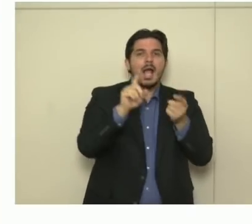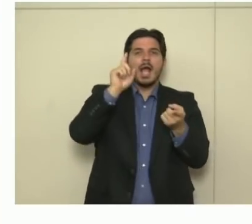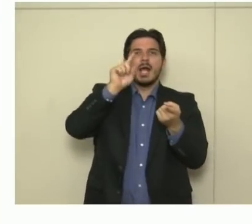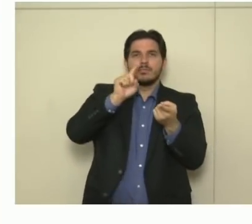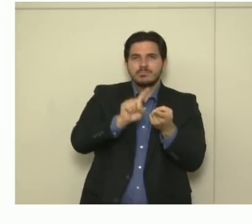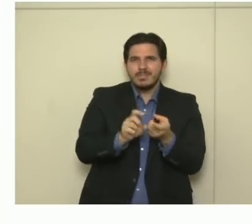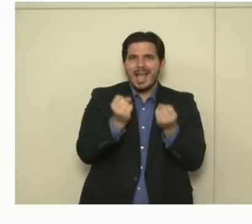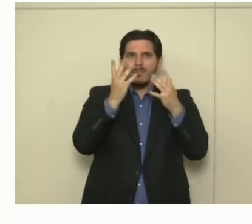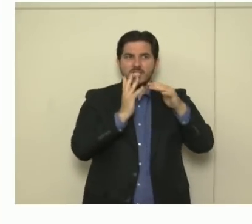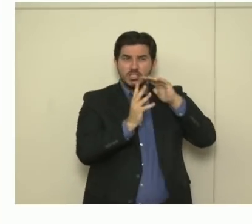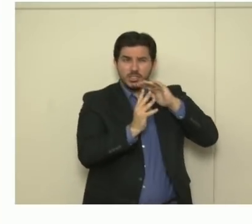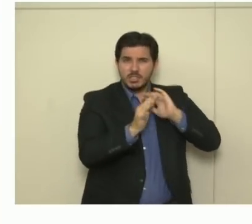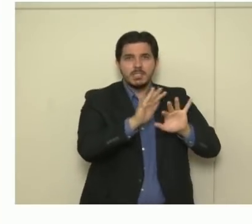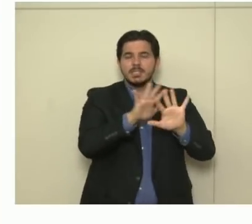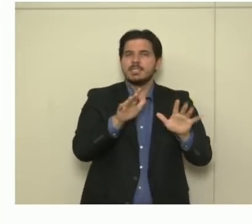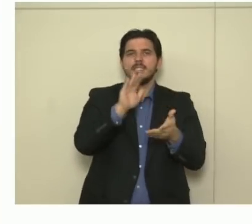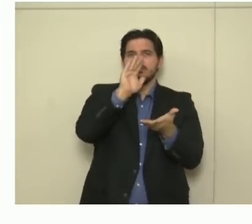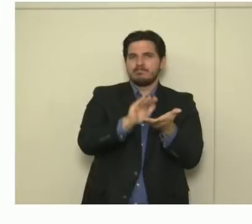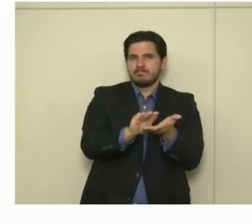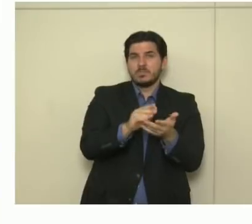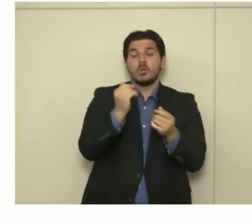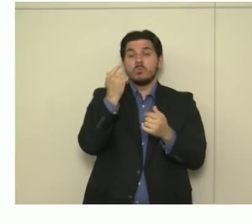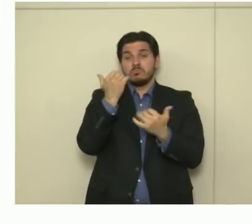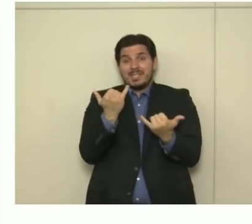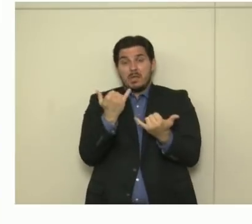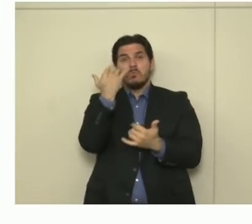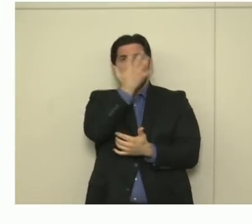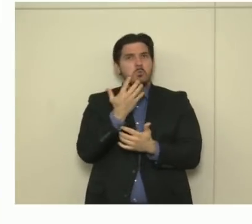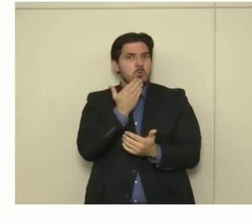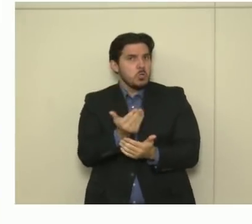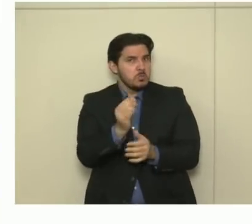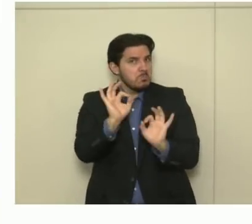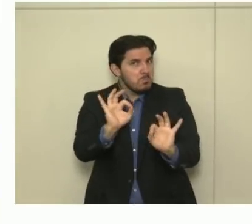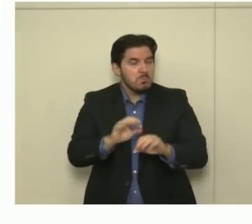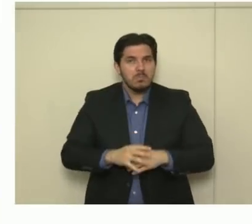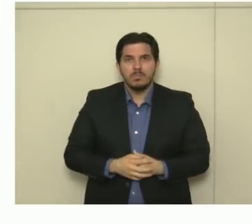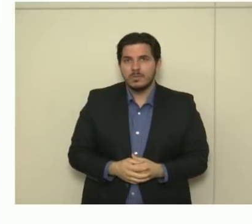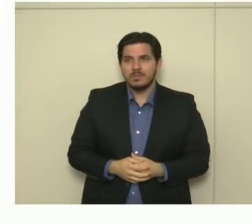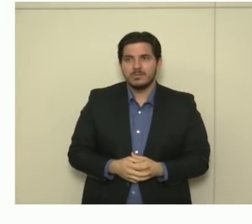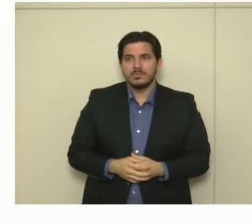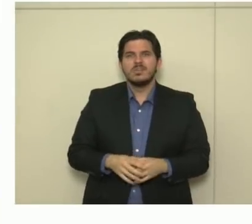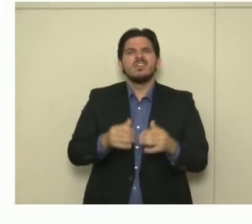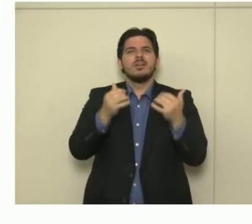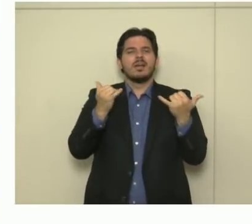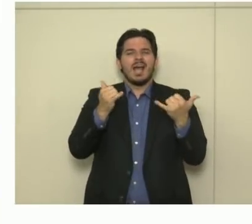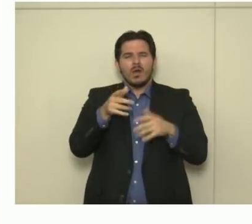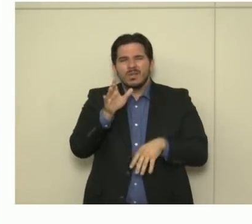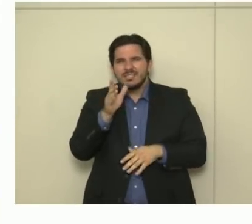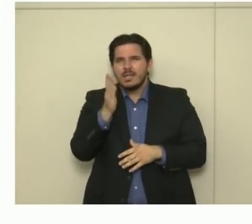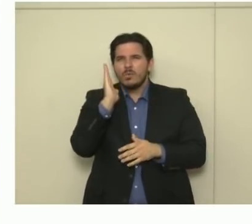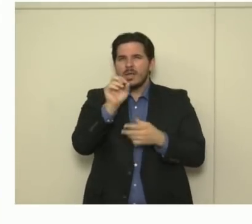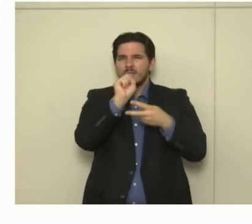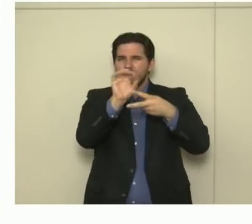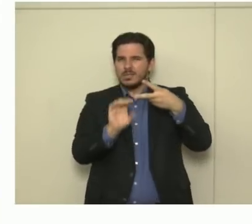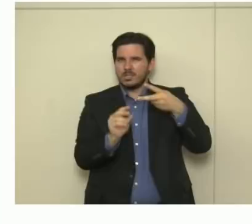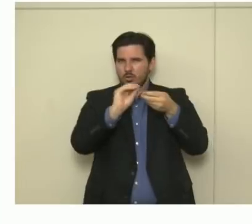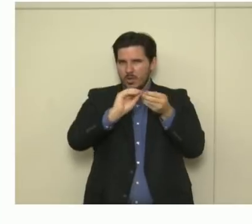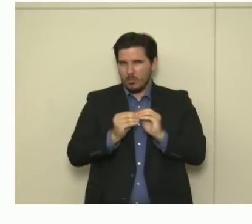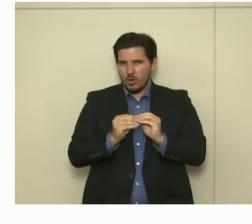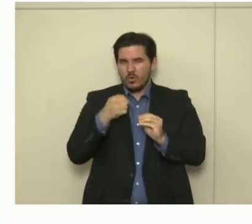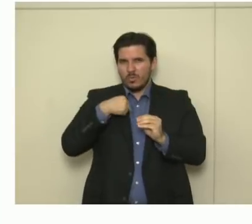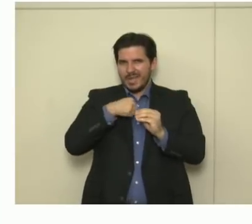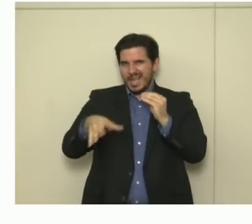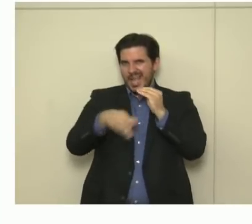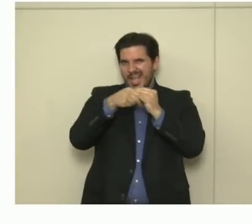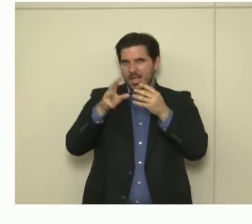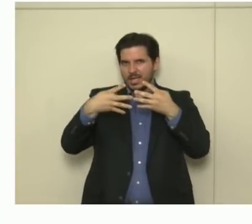So everything looks good. I want to take a couple minutes to focus on those 2 numbers that we've added to the